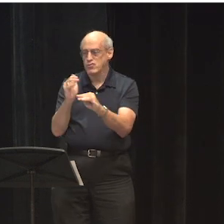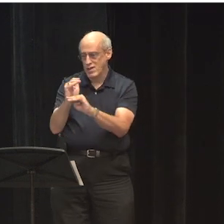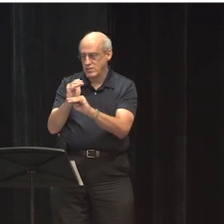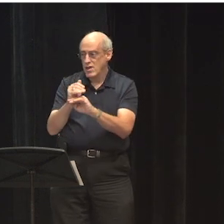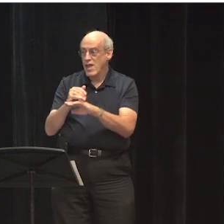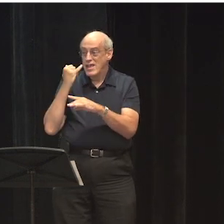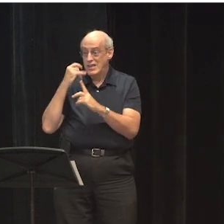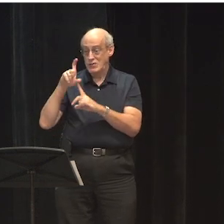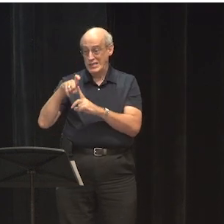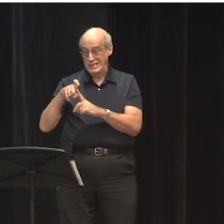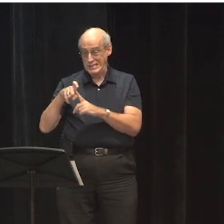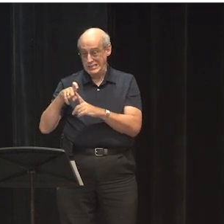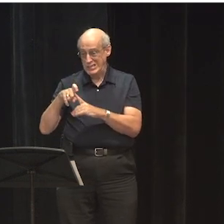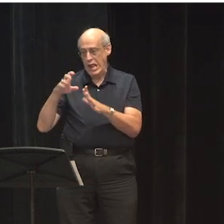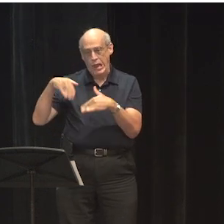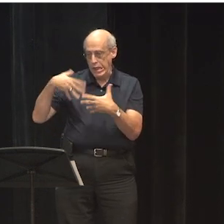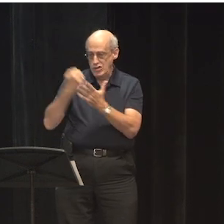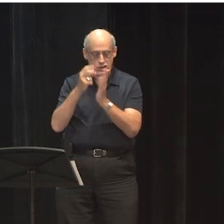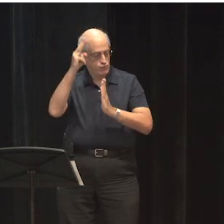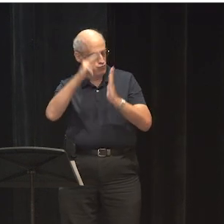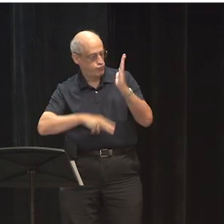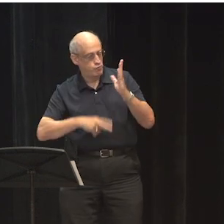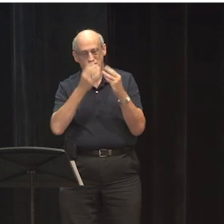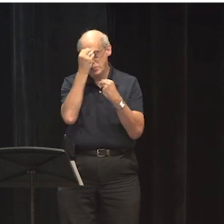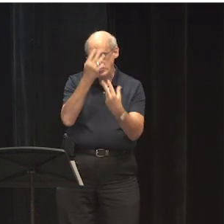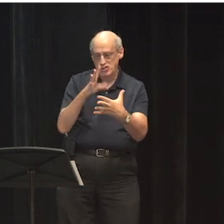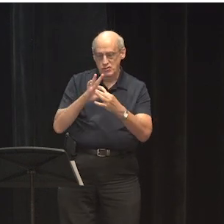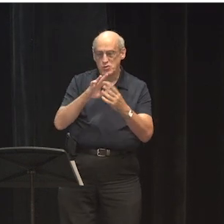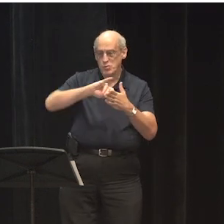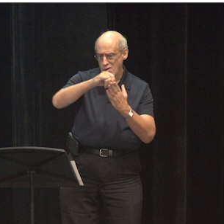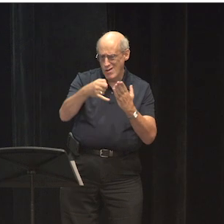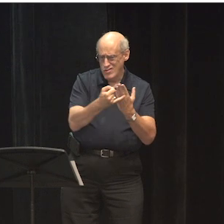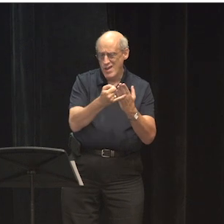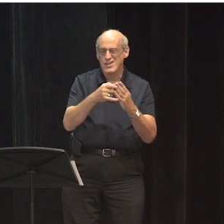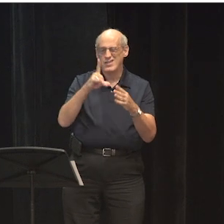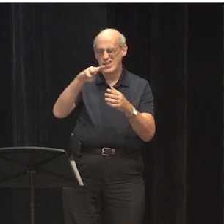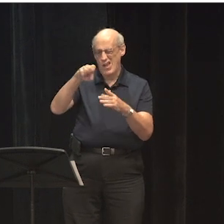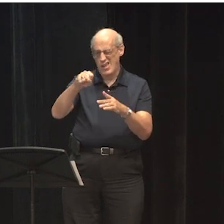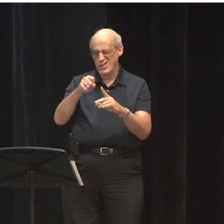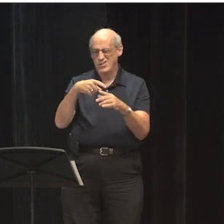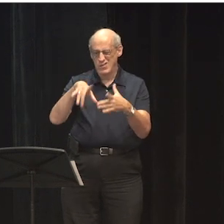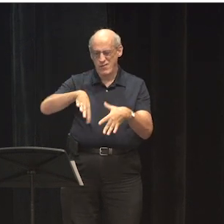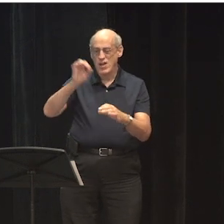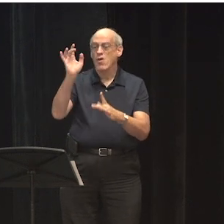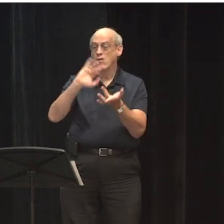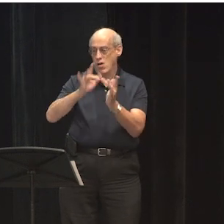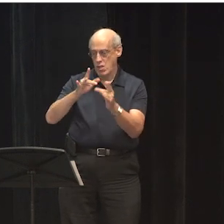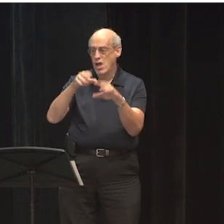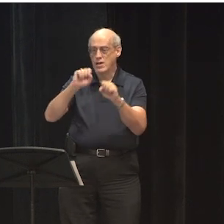If you need them, if you haven't had a chance to take a look at them, materials related to the DEIS are available